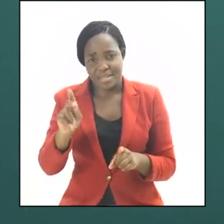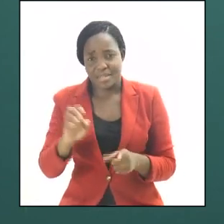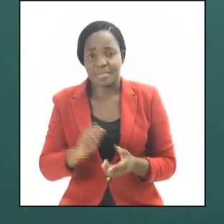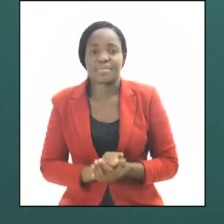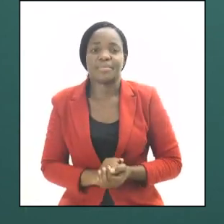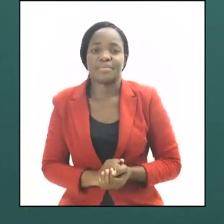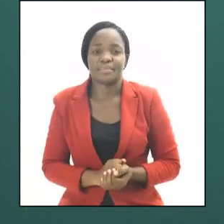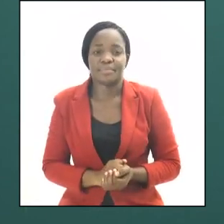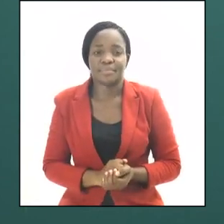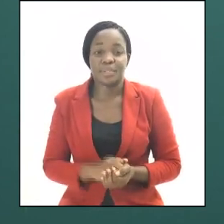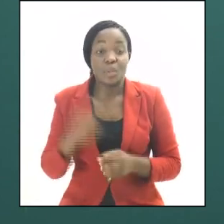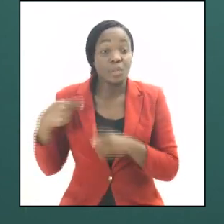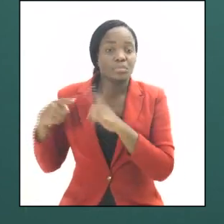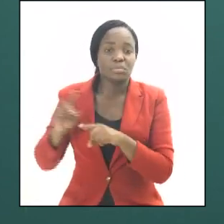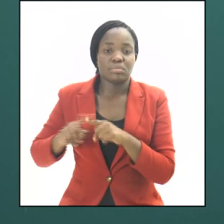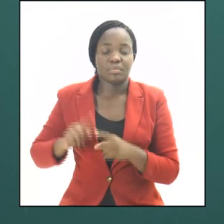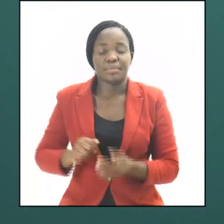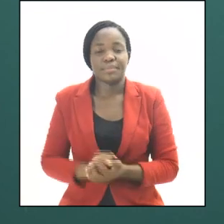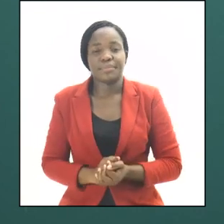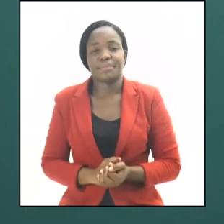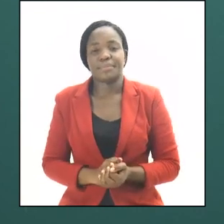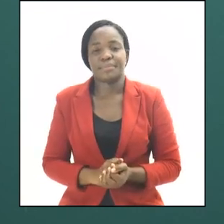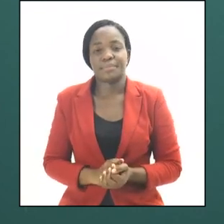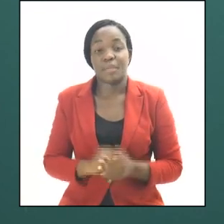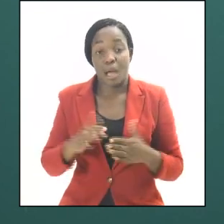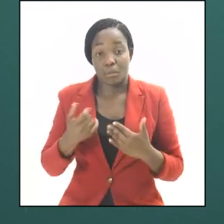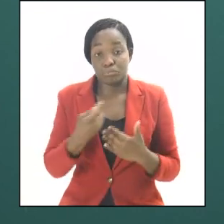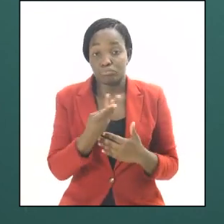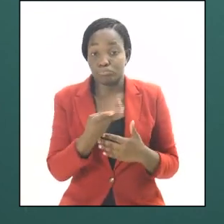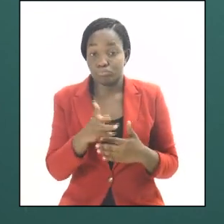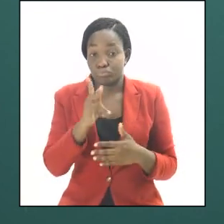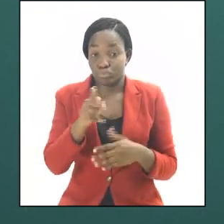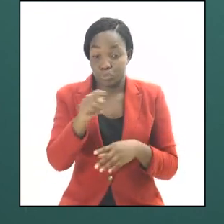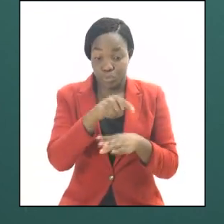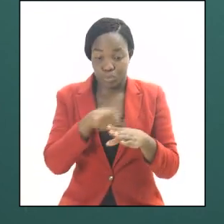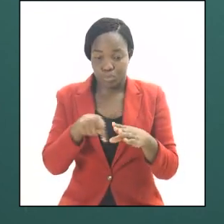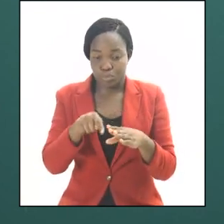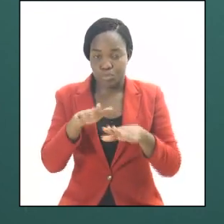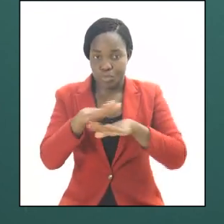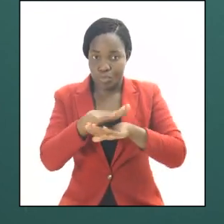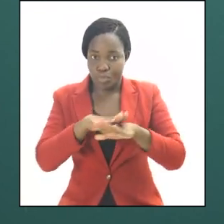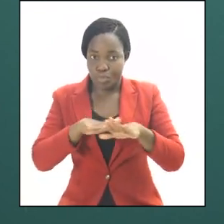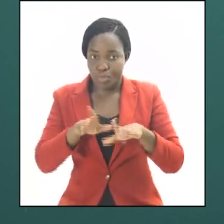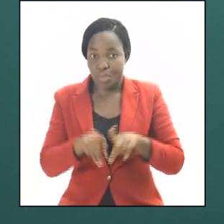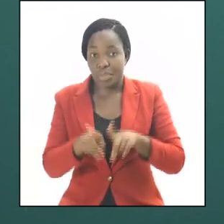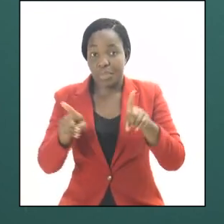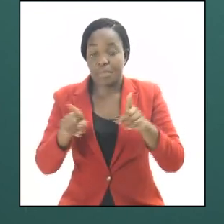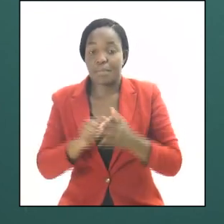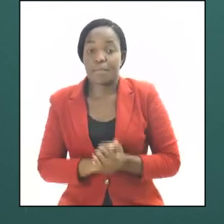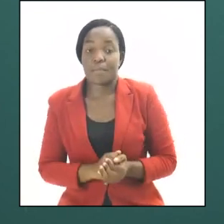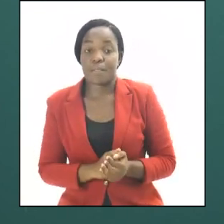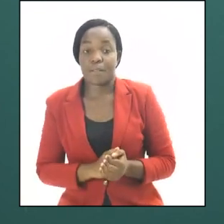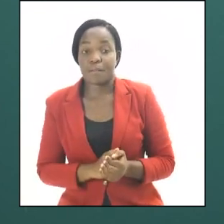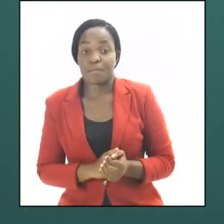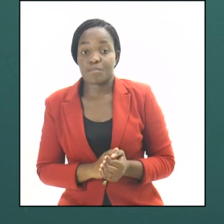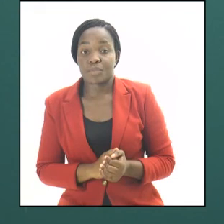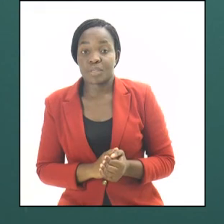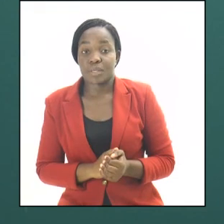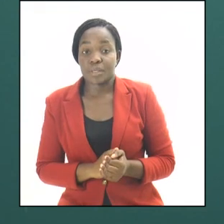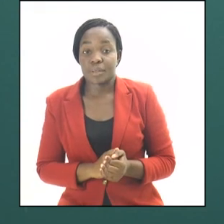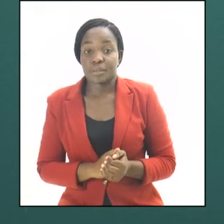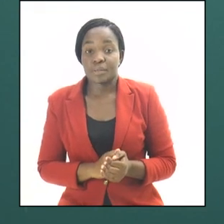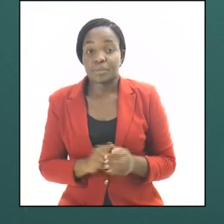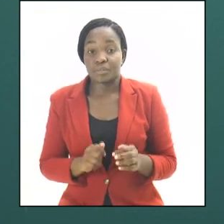quick revision on how to find the perimeter and area of a trapezium. For the perimeter,